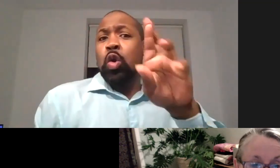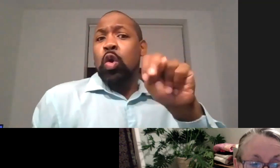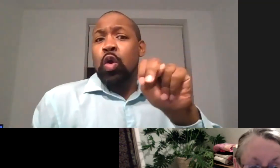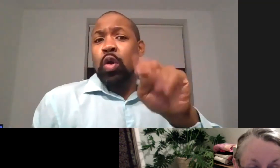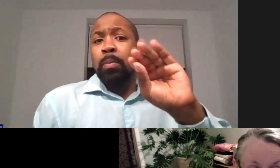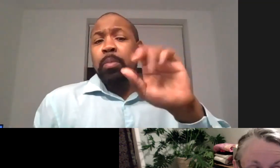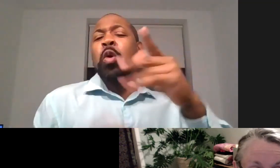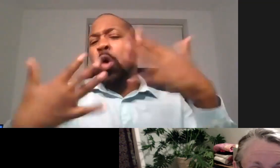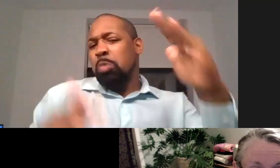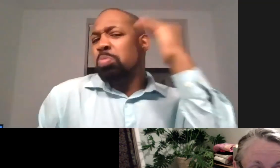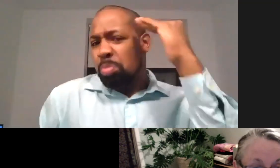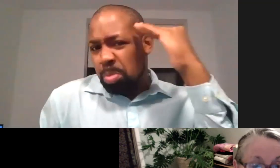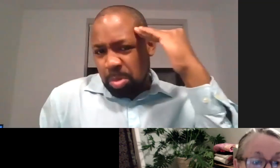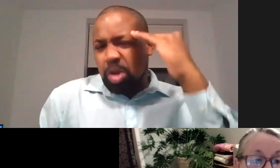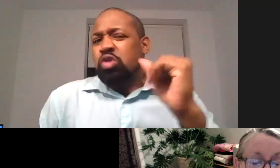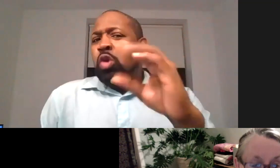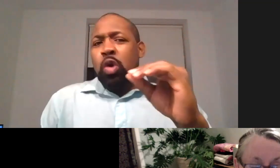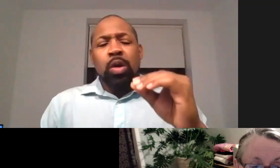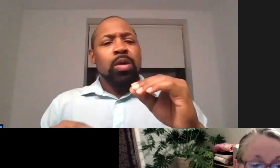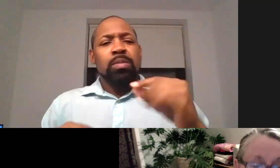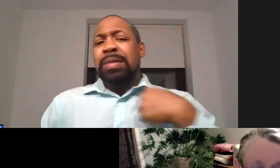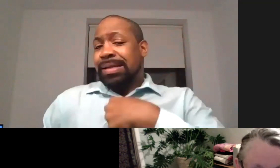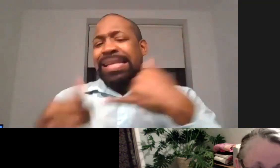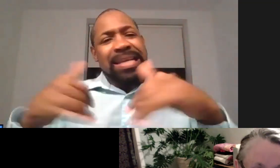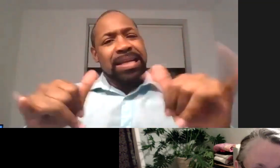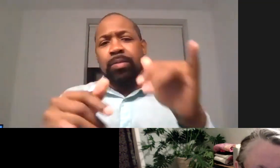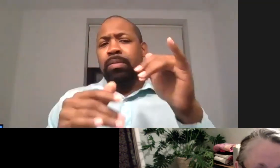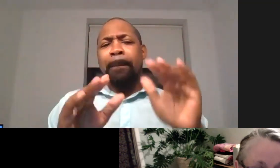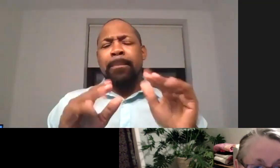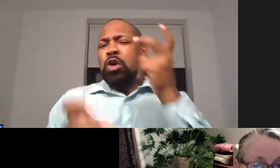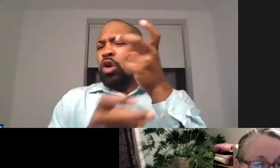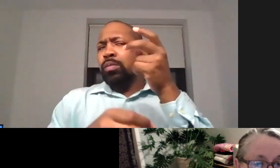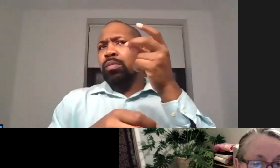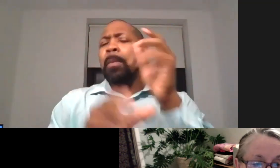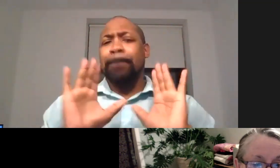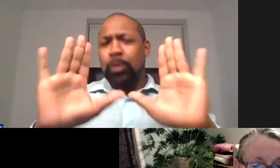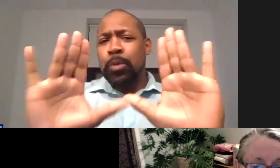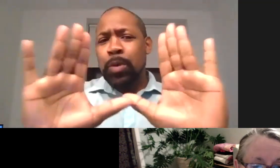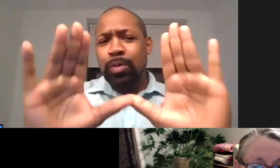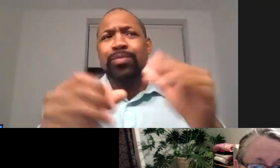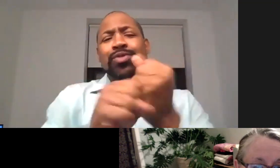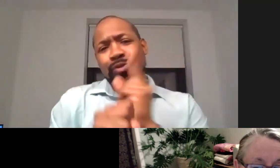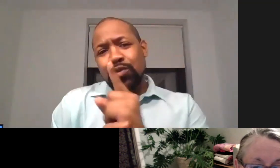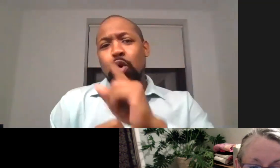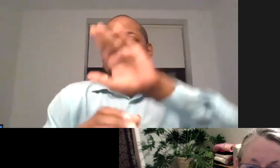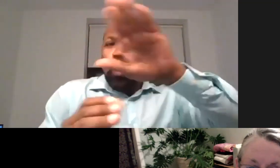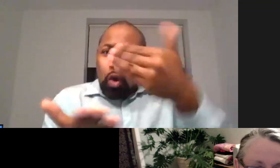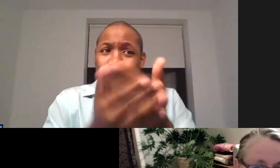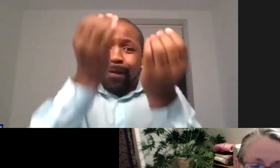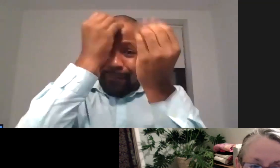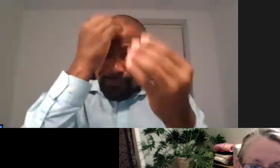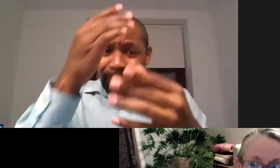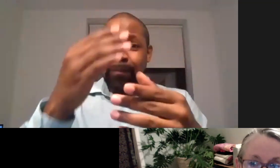working on, and Mike Bear is working on this, and Carmen is working on this as well. But we still need to